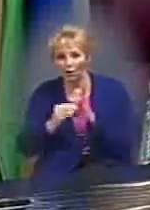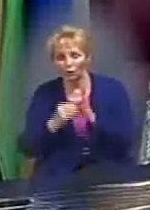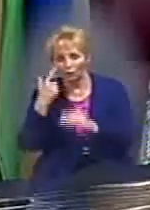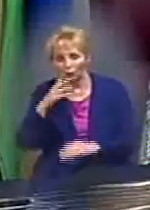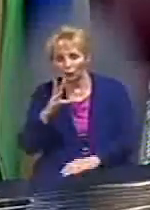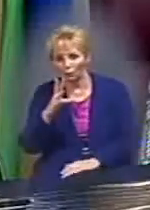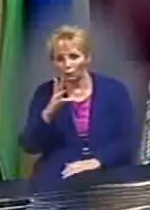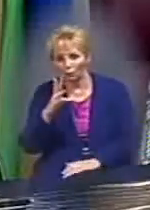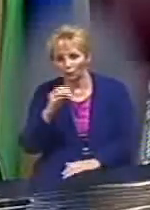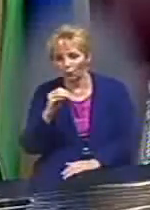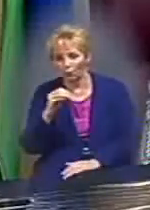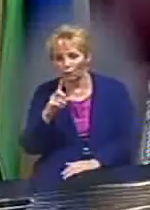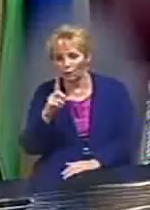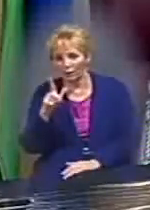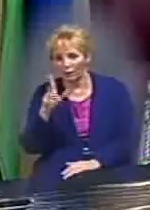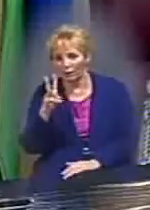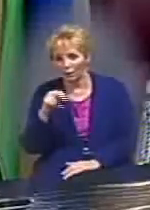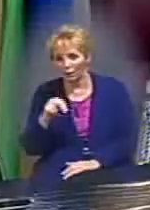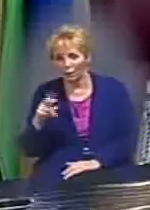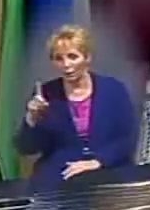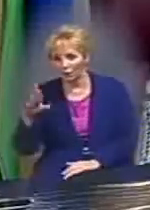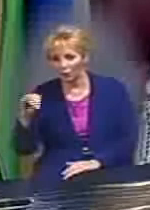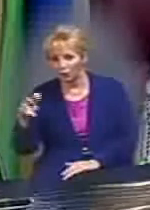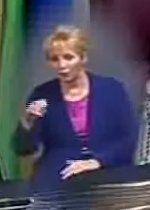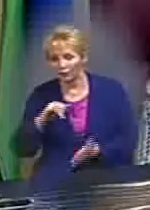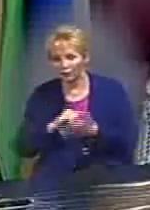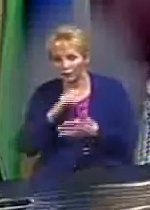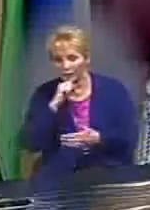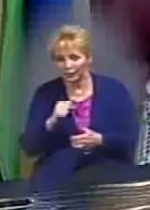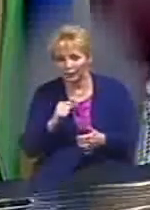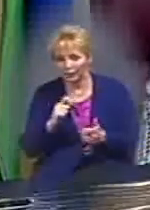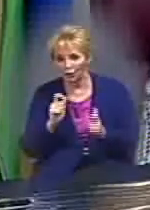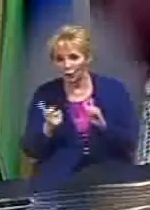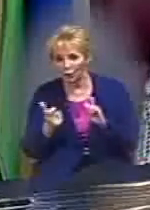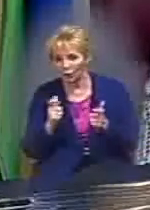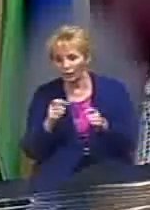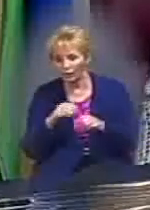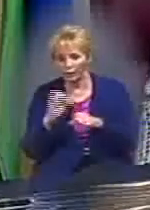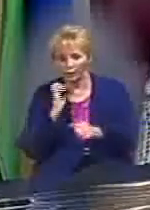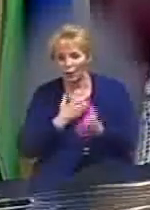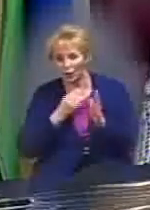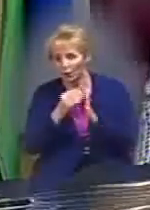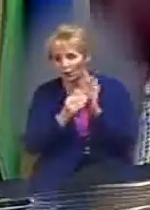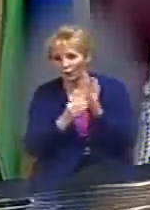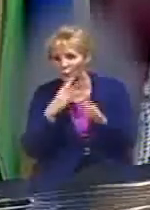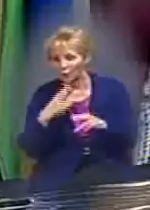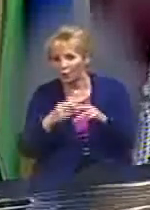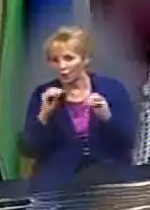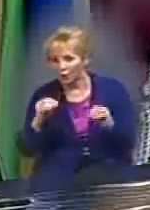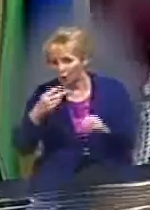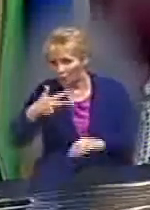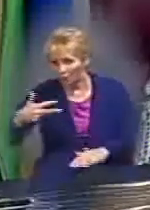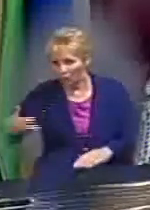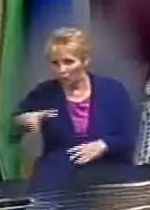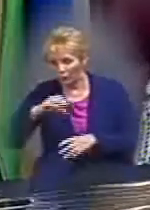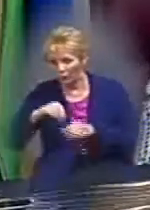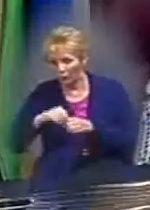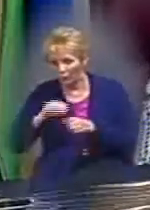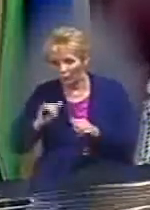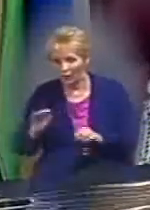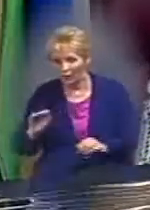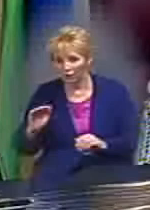Woodlawn Drive, and this is correcting in our ordinance where it talks about no parking within a